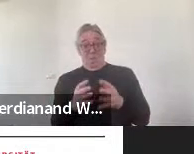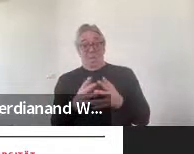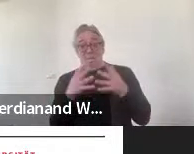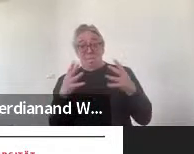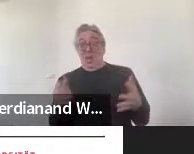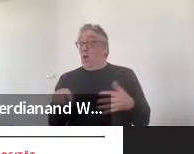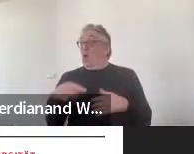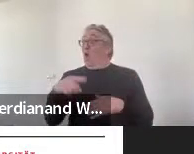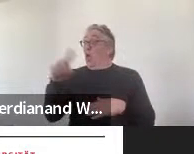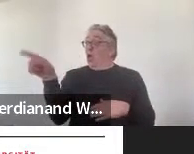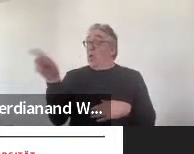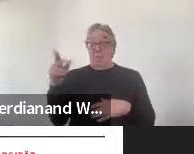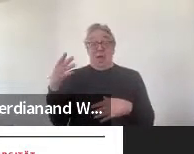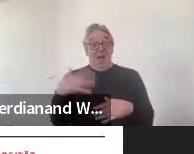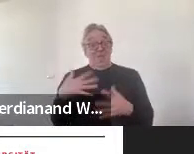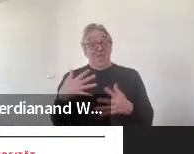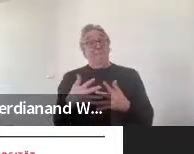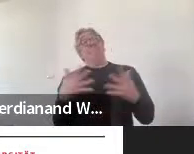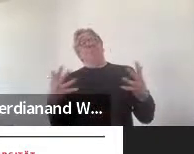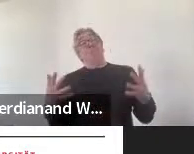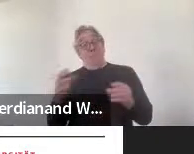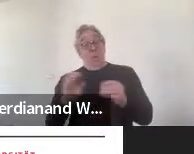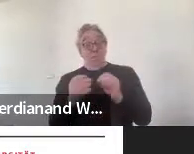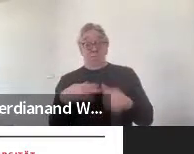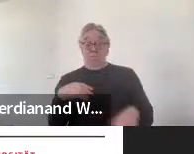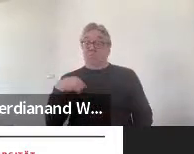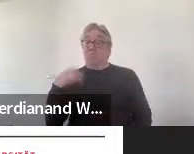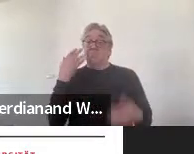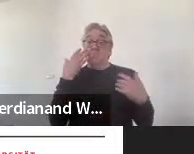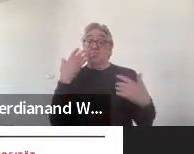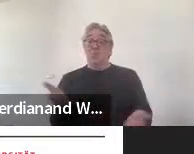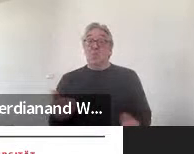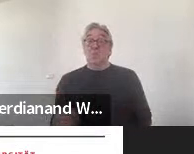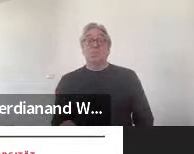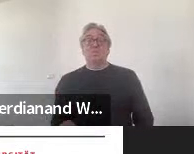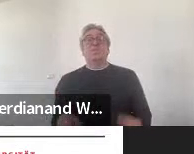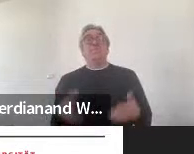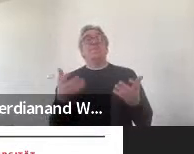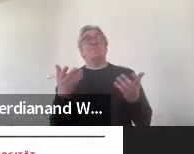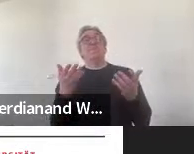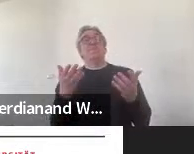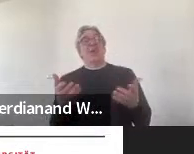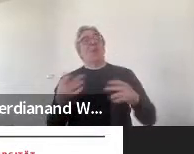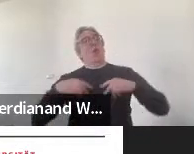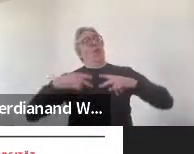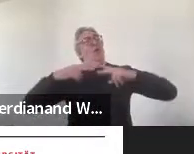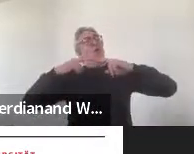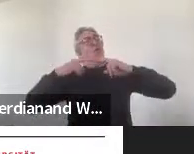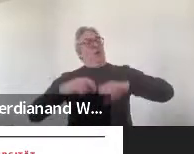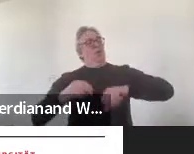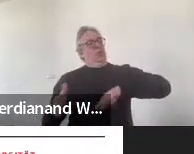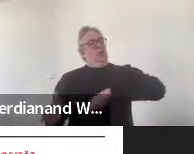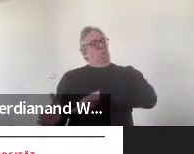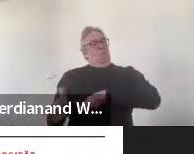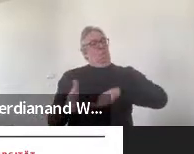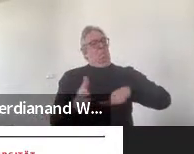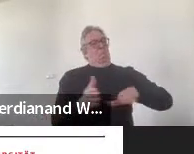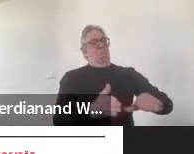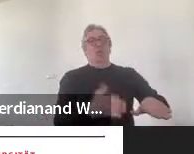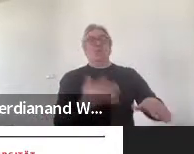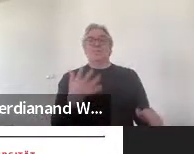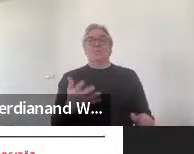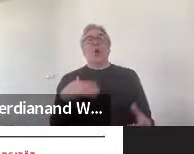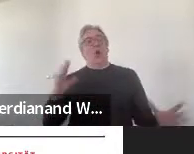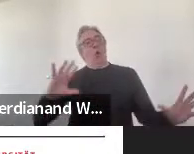face. Now I would like to close here the results part and go over to the